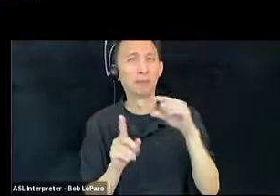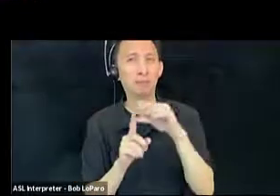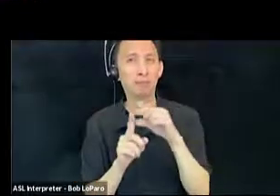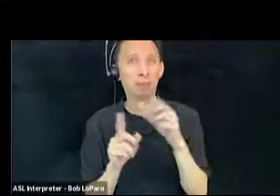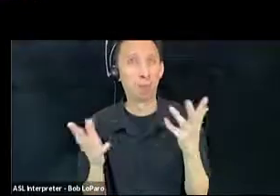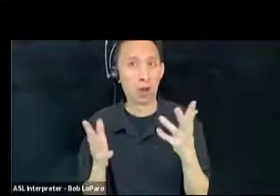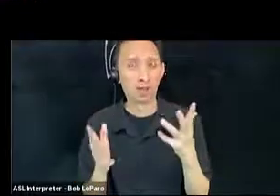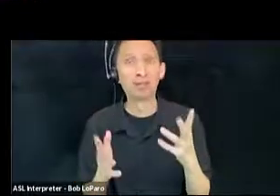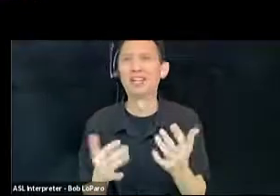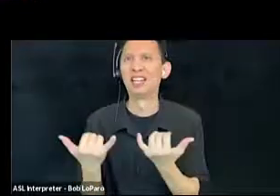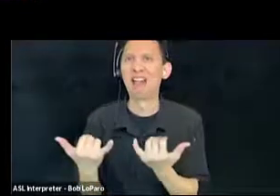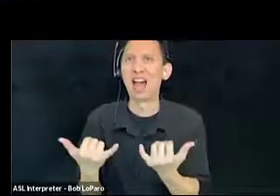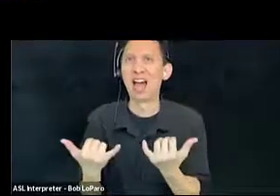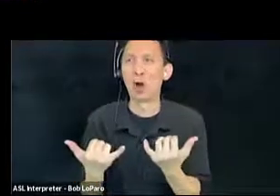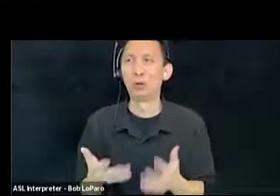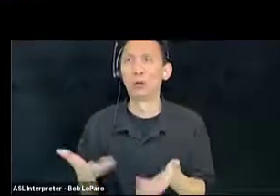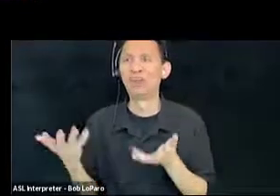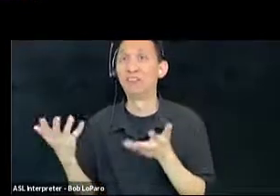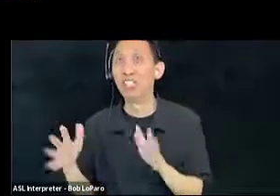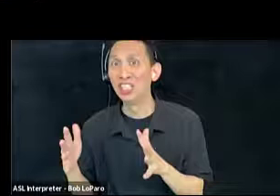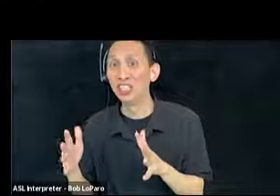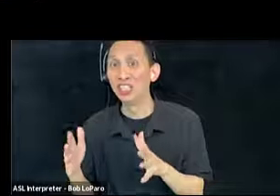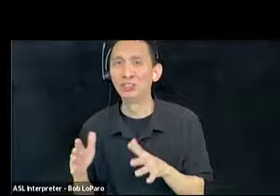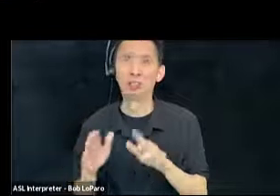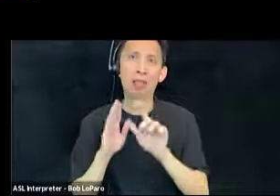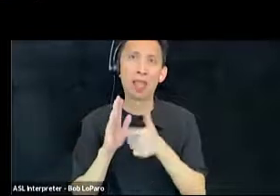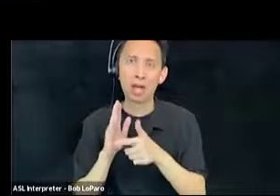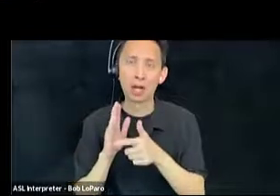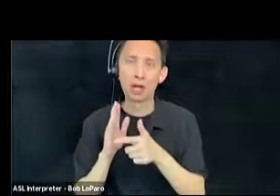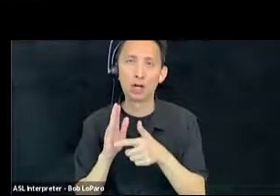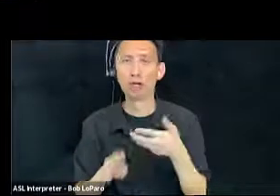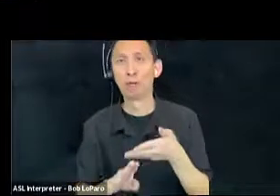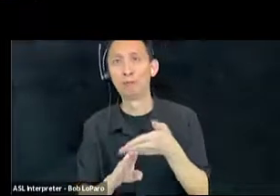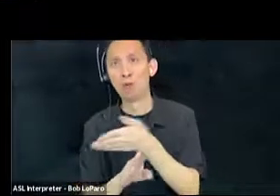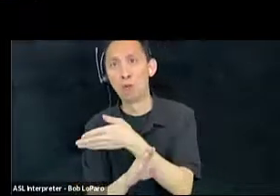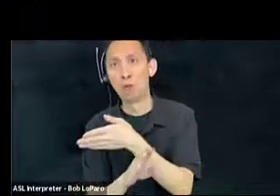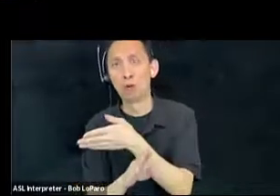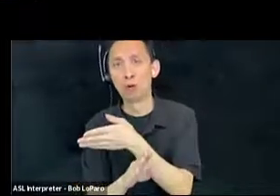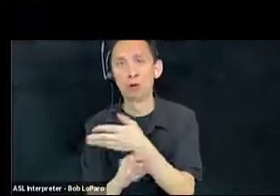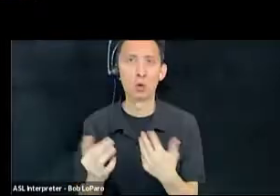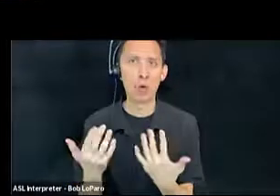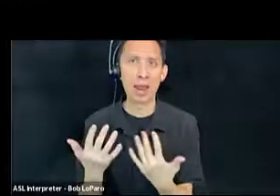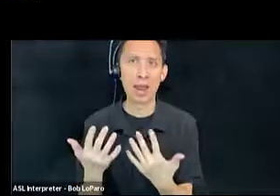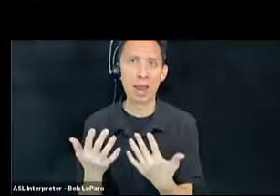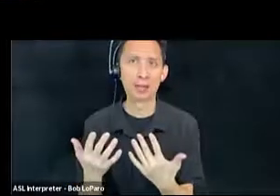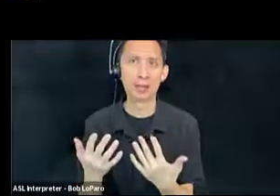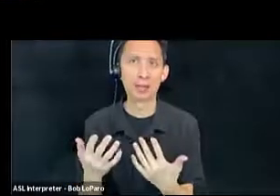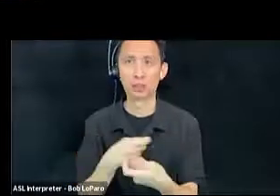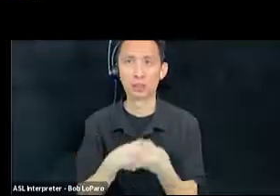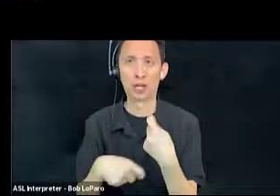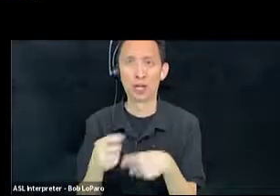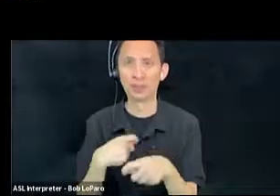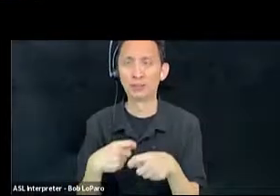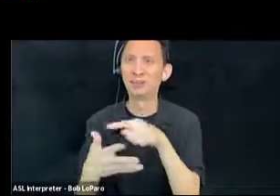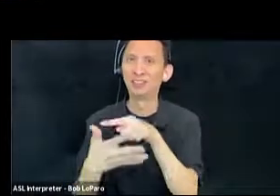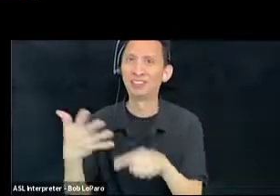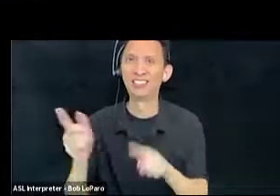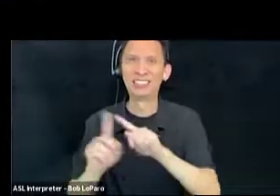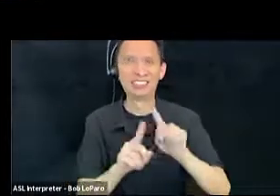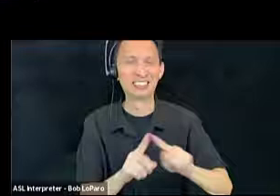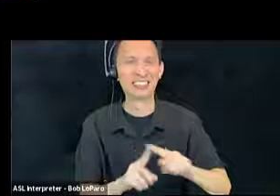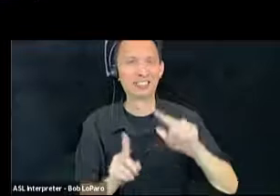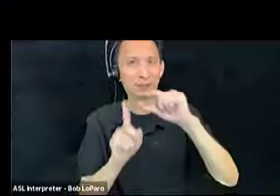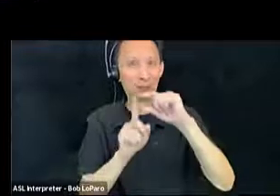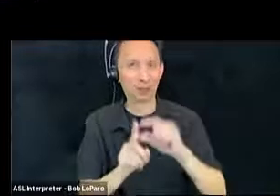the now, later, before, wait, change. So we might start building in those vocabulary